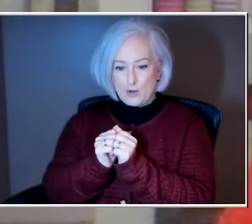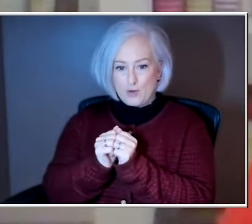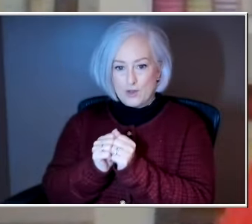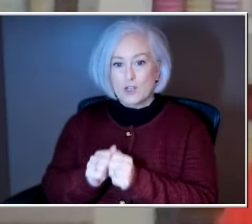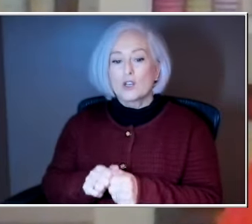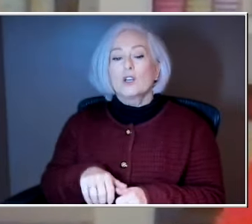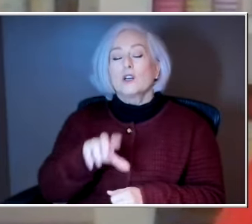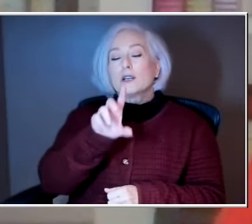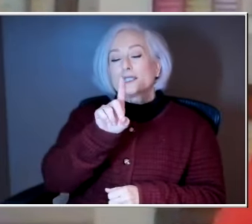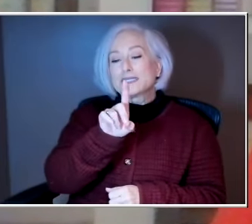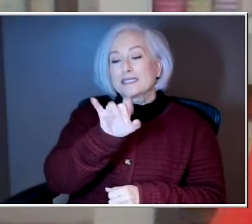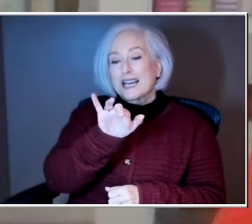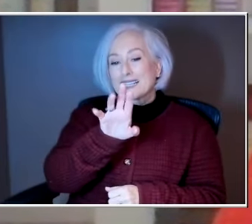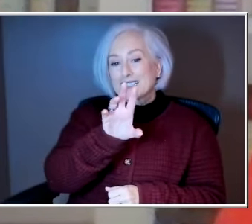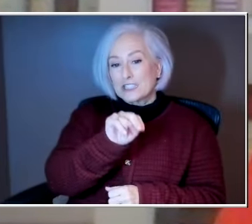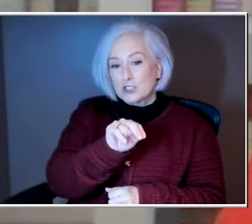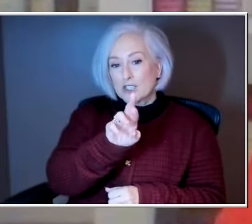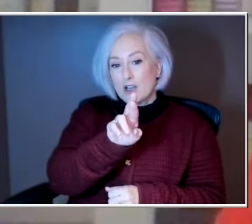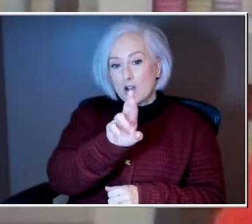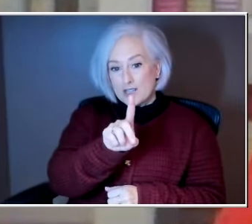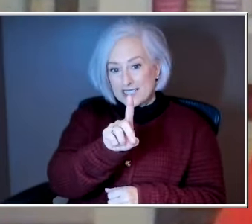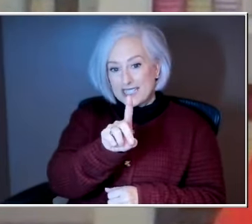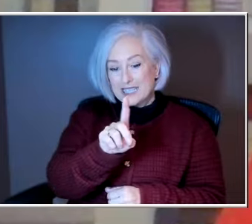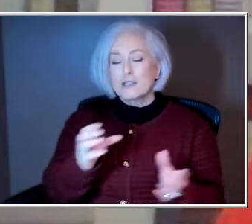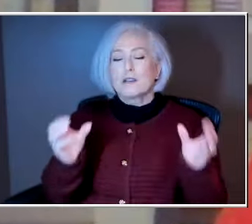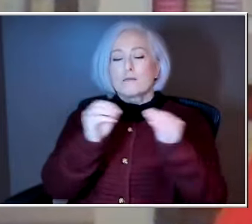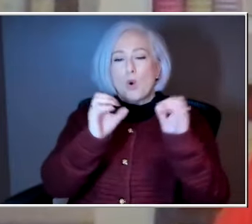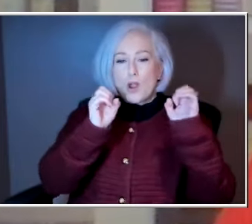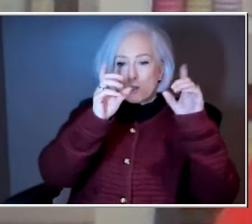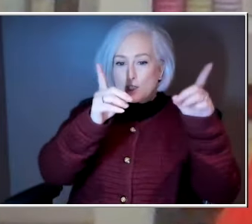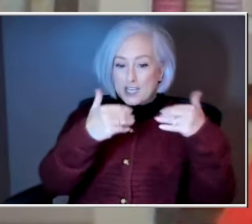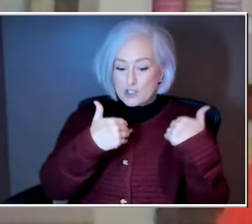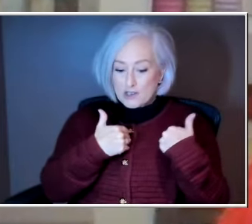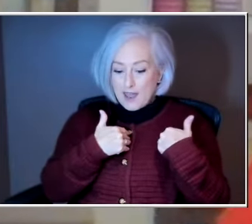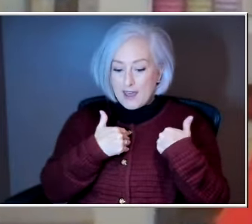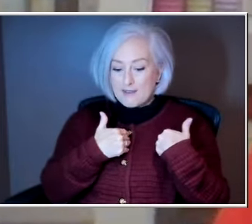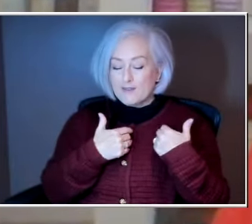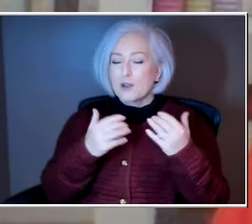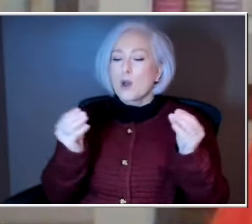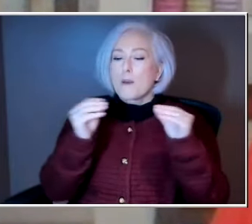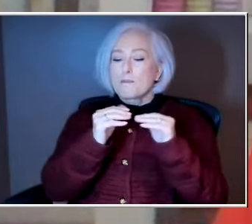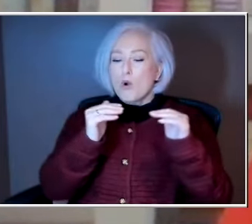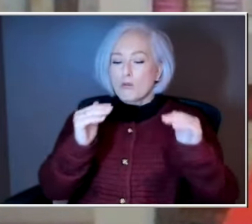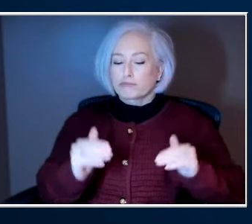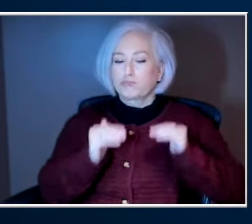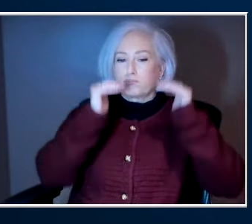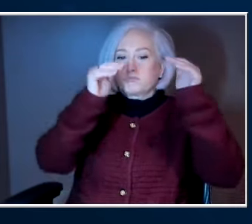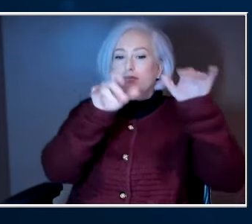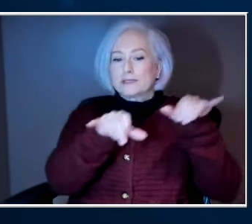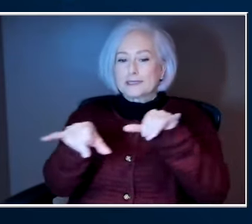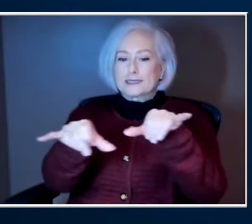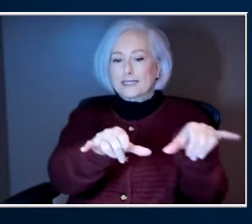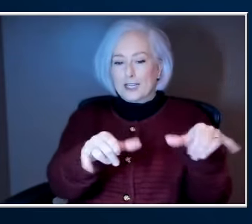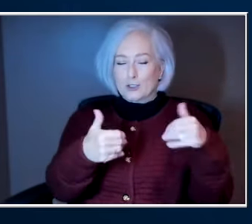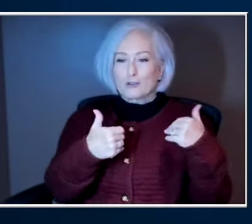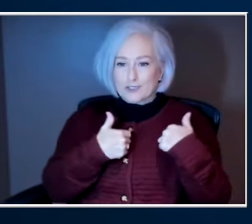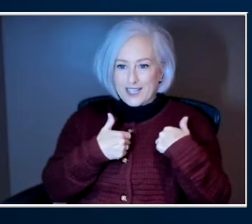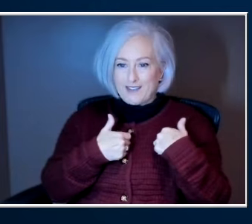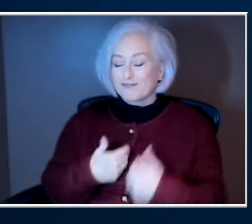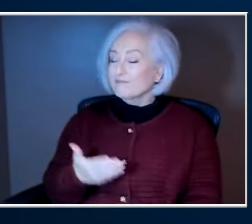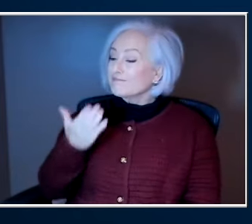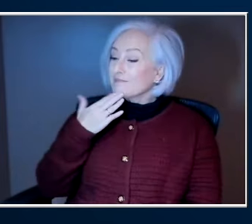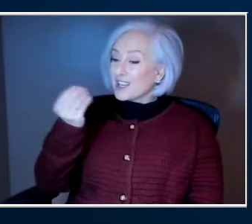standard, higher education, and we are able to practice medical nutrition therapy. Thank you for educating us on